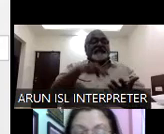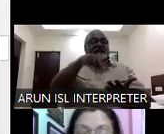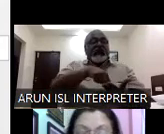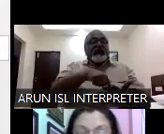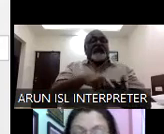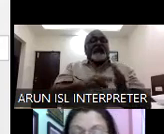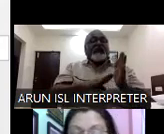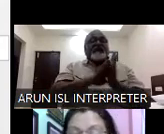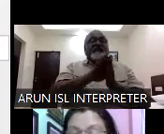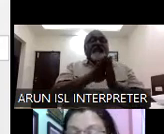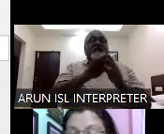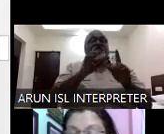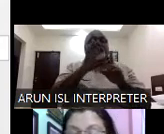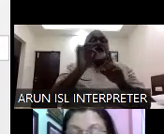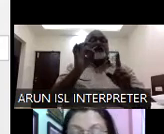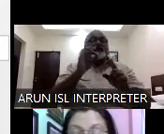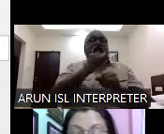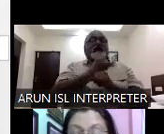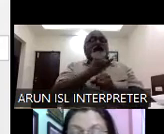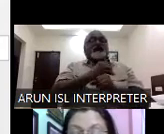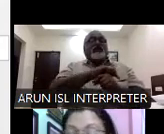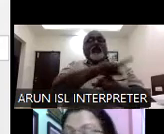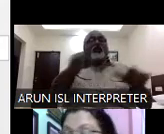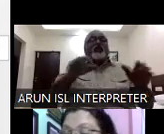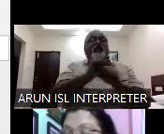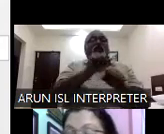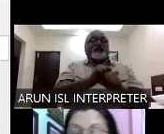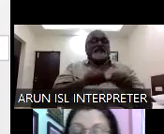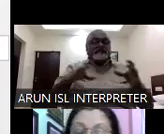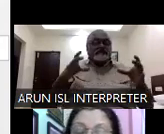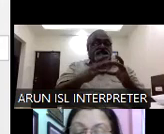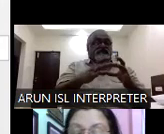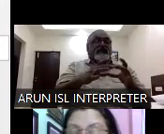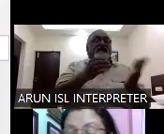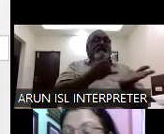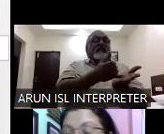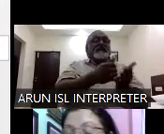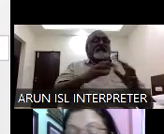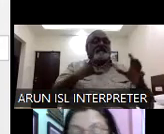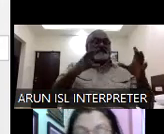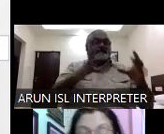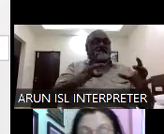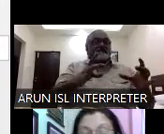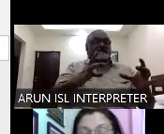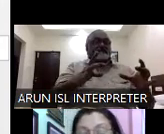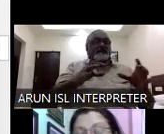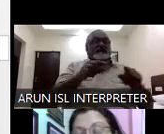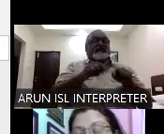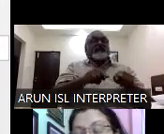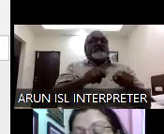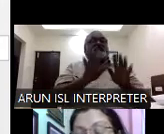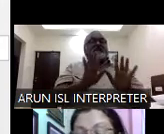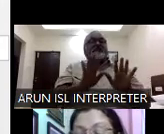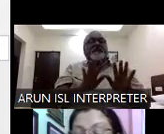develop all the institutions around them and able to function as an independent body. So the institution